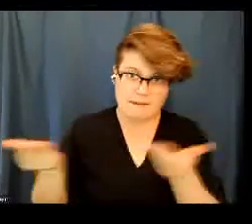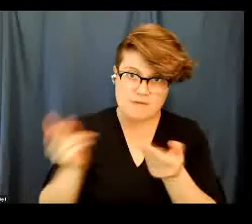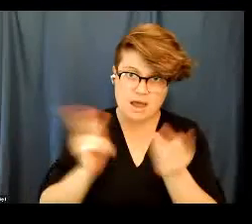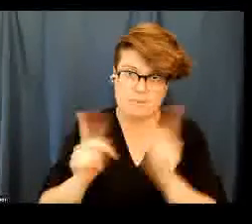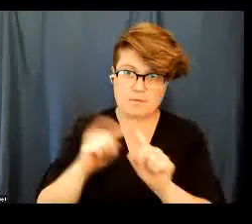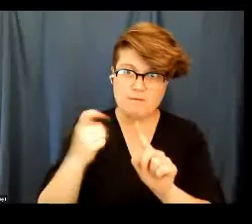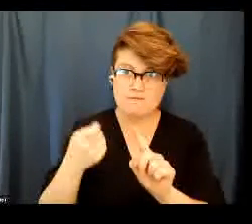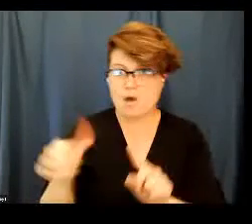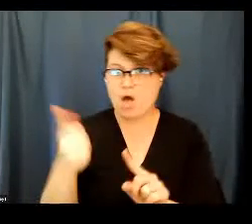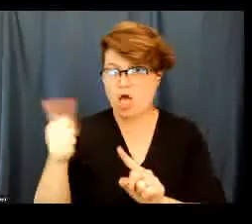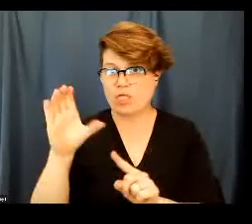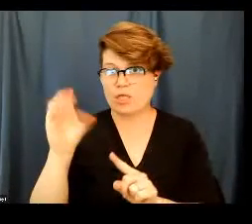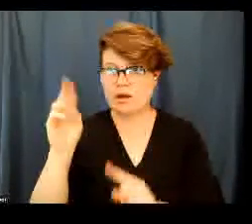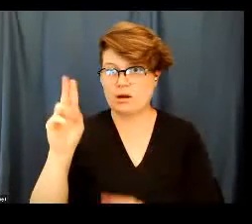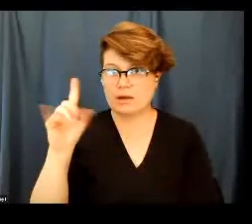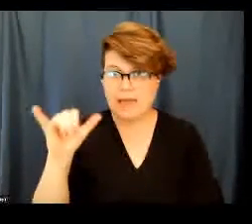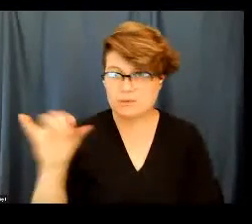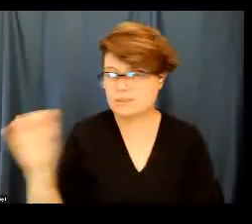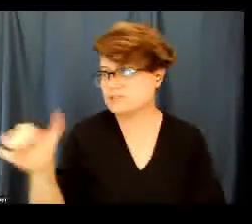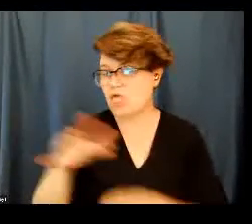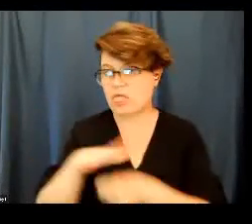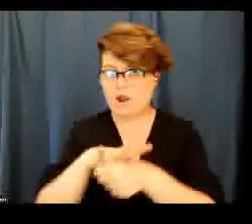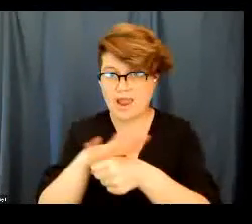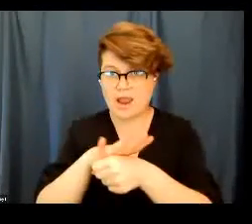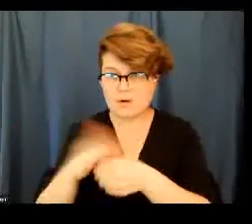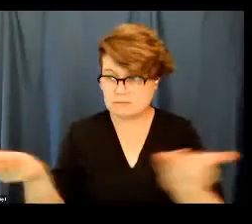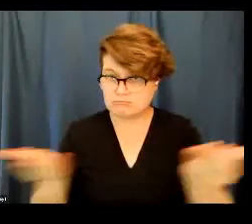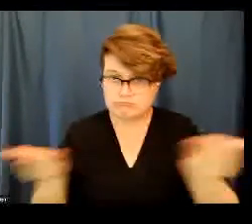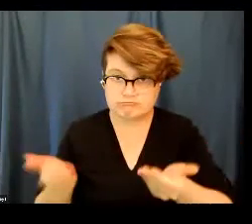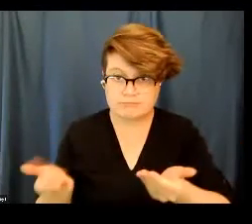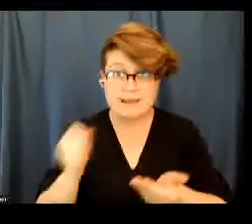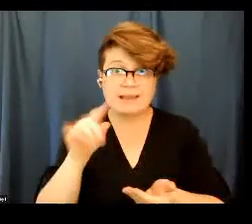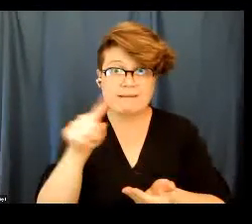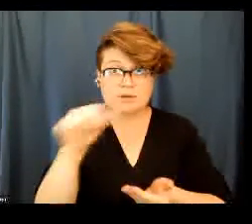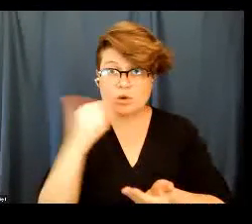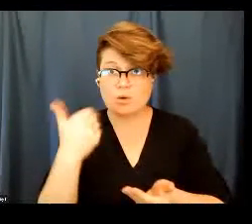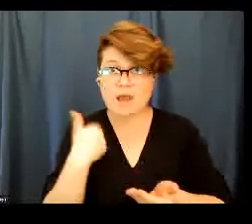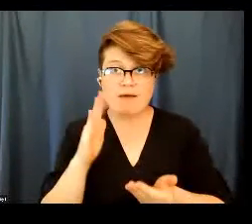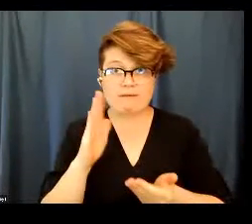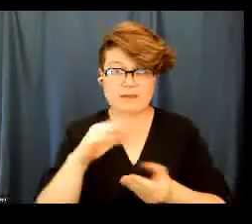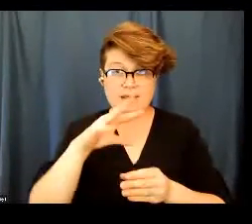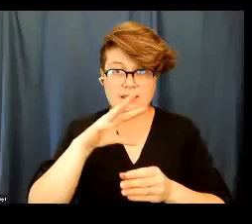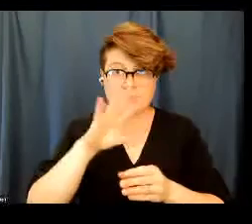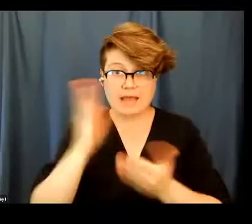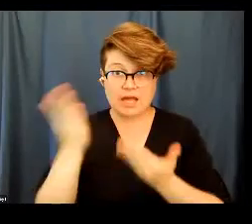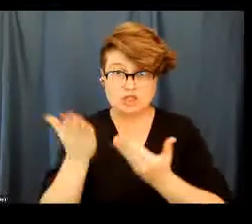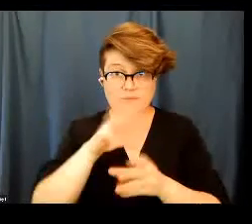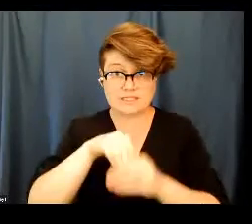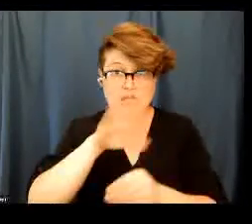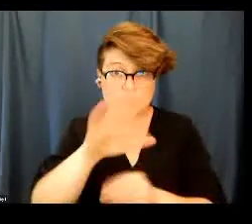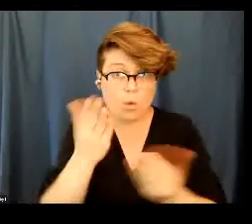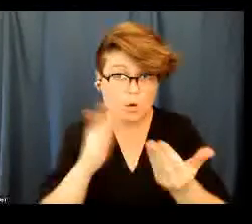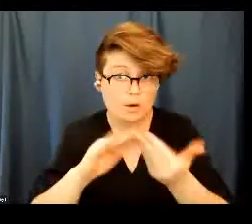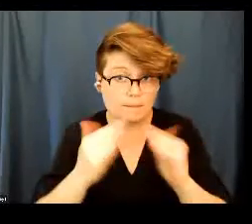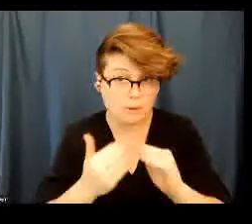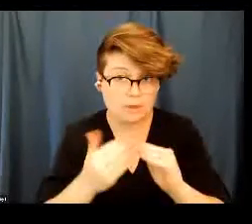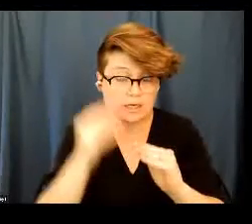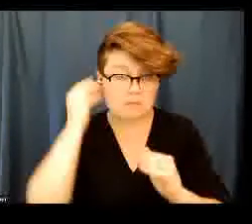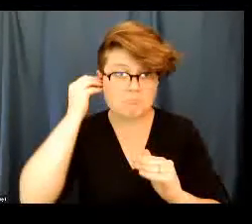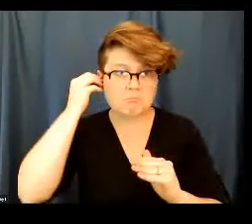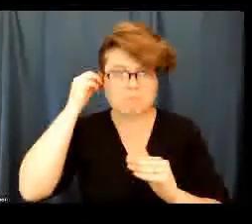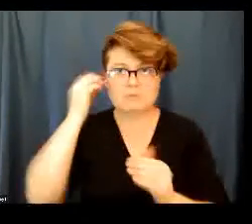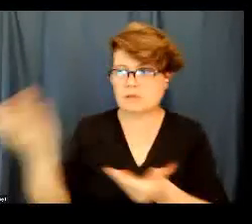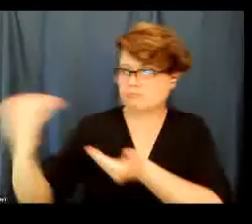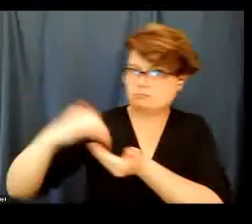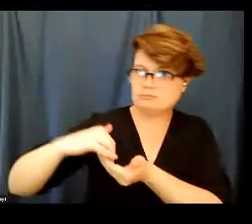other areas, especially if you don't have those services directly in your community, right? So some